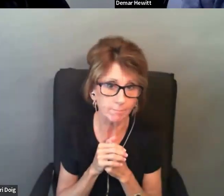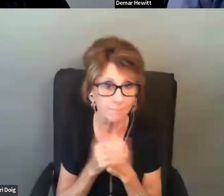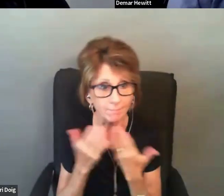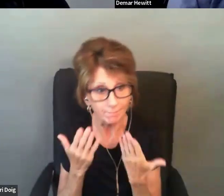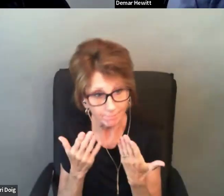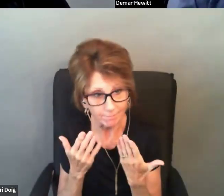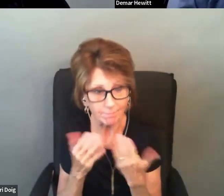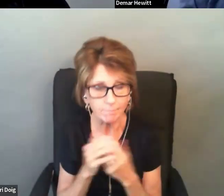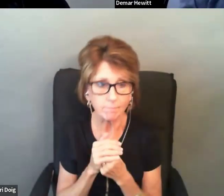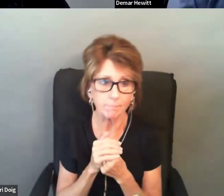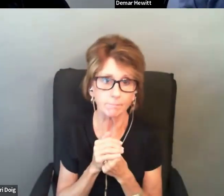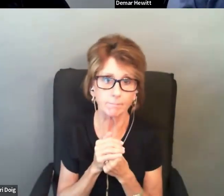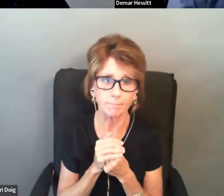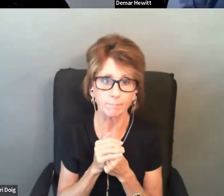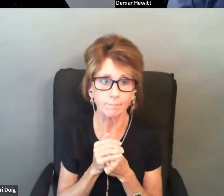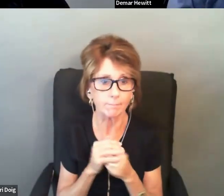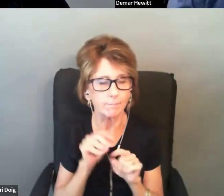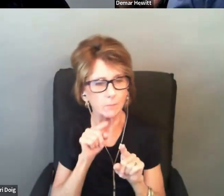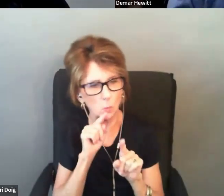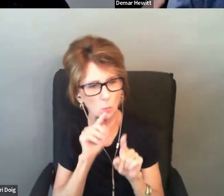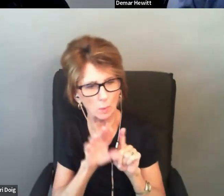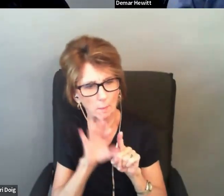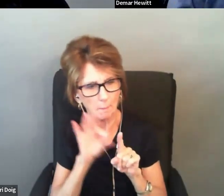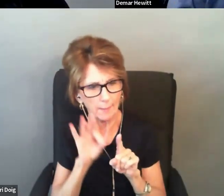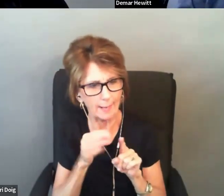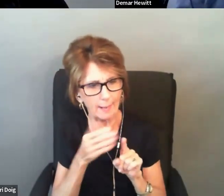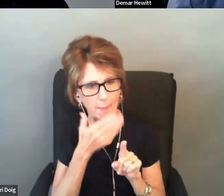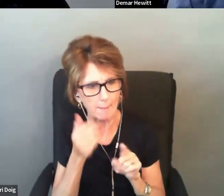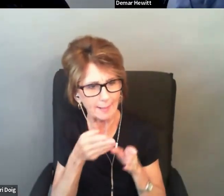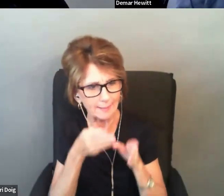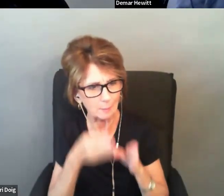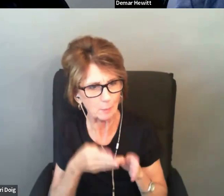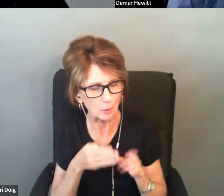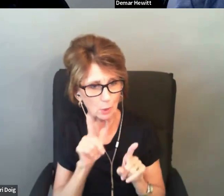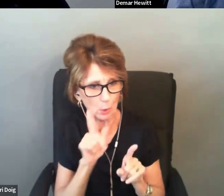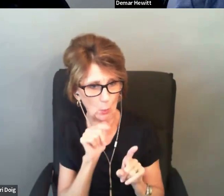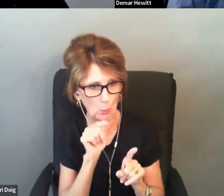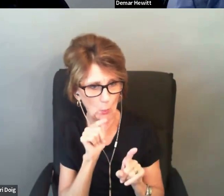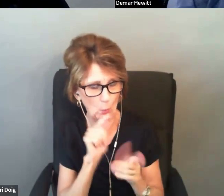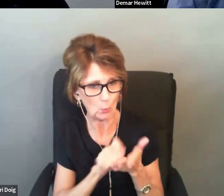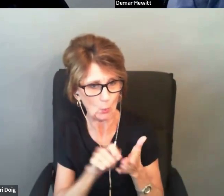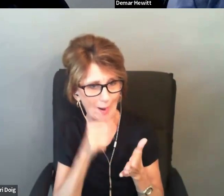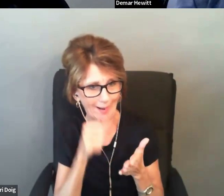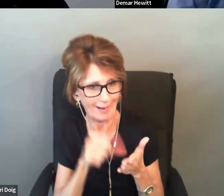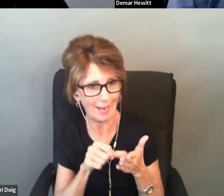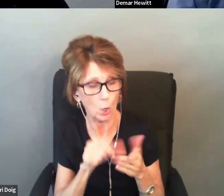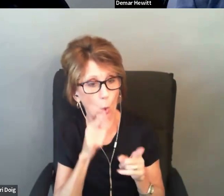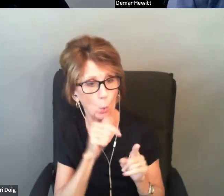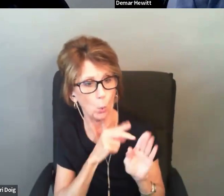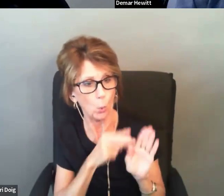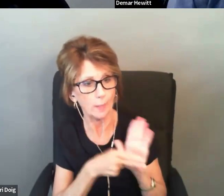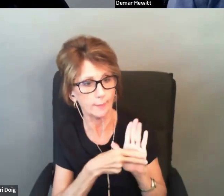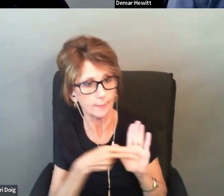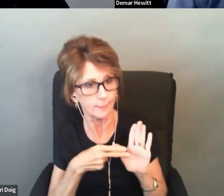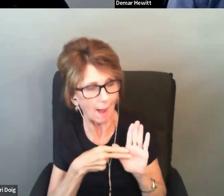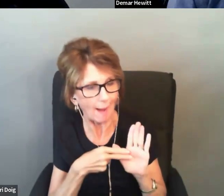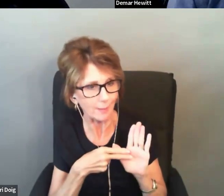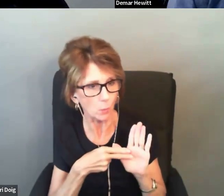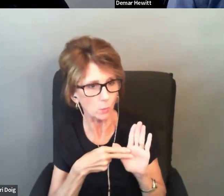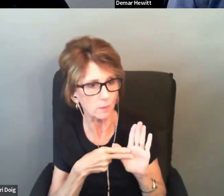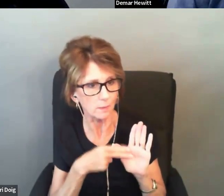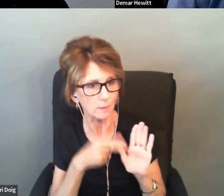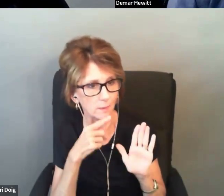is the person who would be capable of diagnosing that disability. So when it comes on to